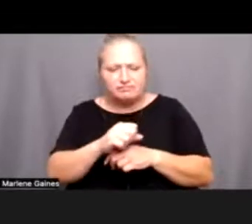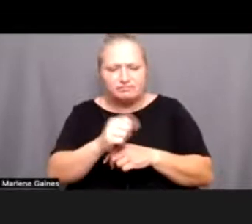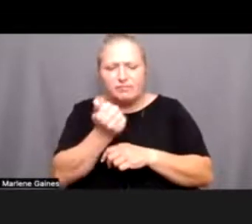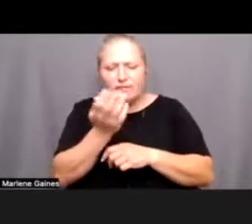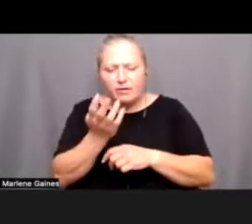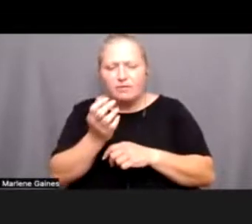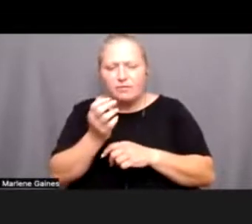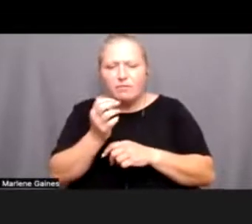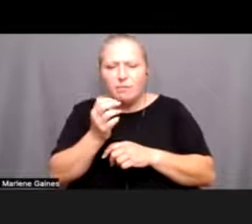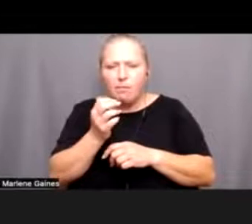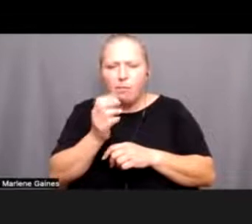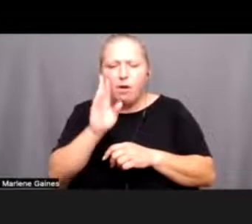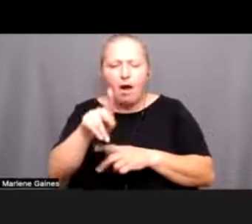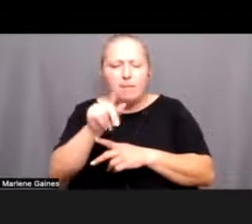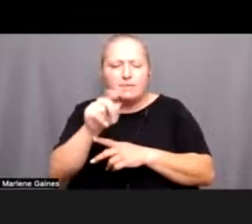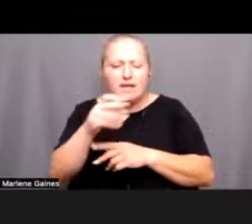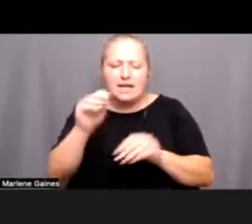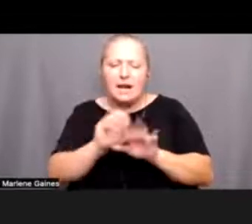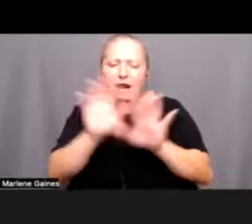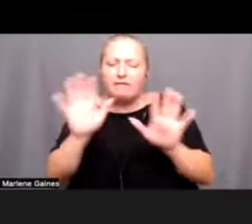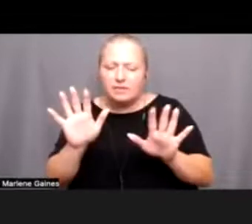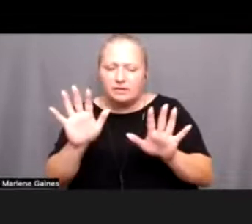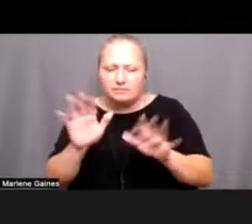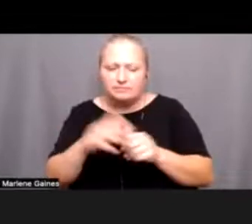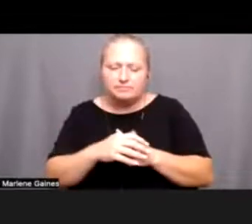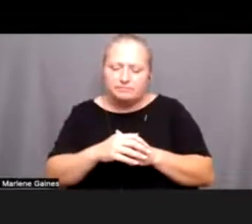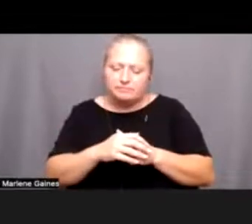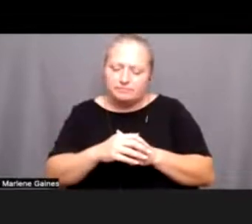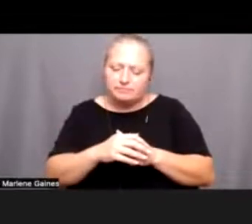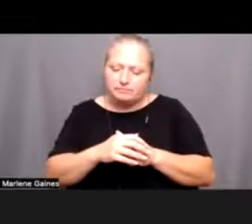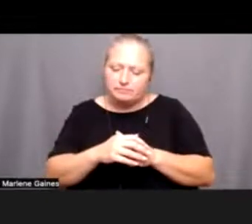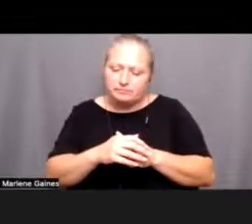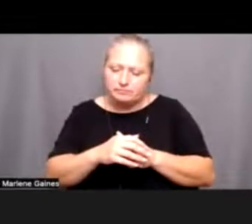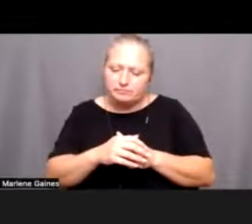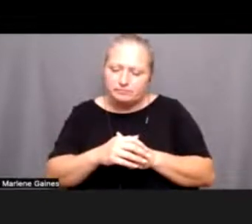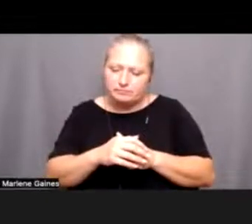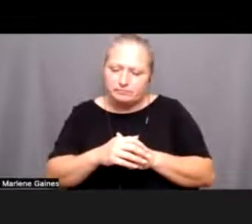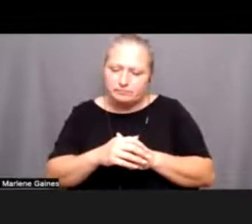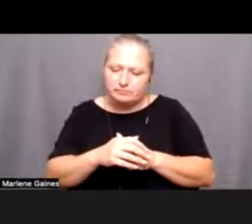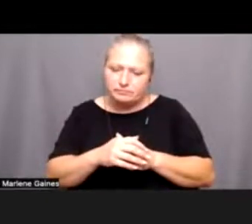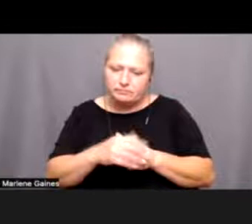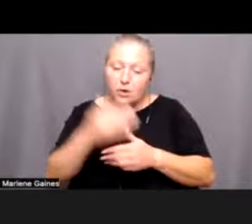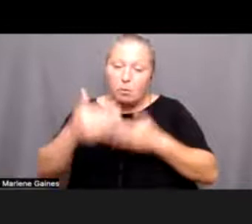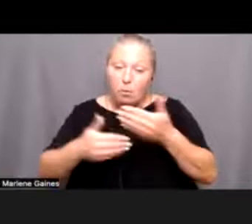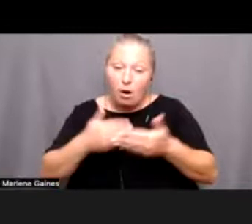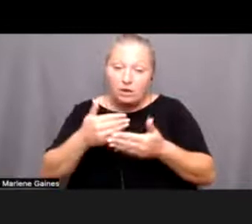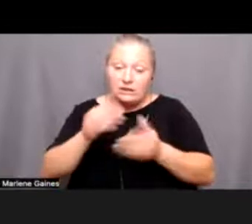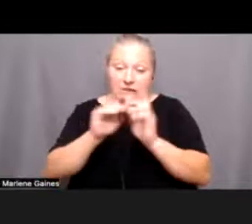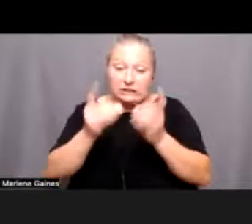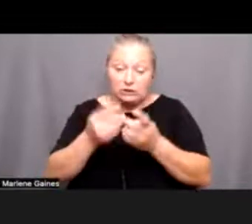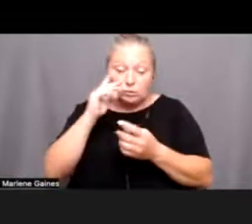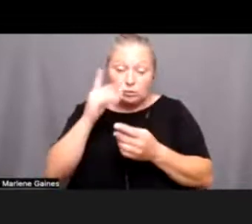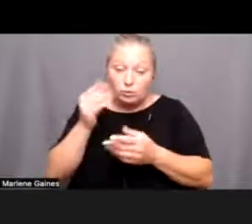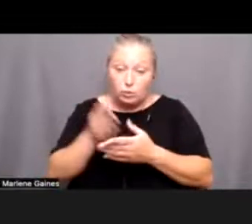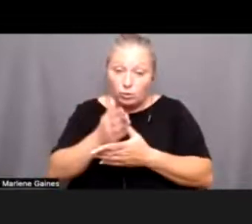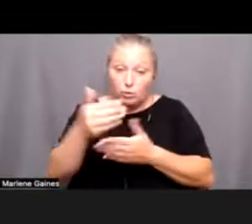of updates and clarifications. So what process the district will go through in the months